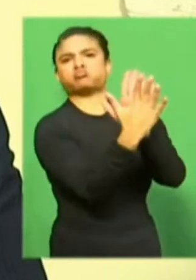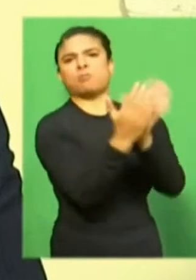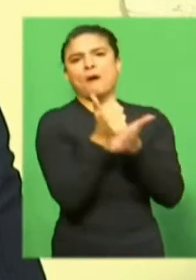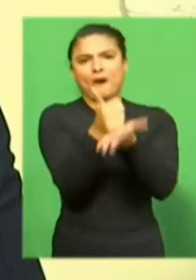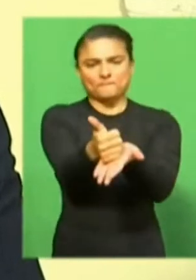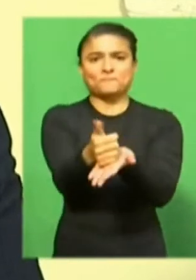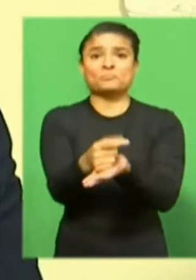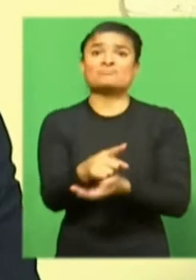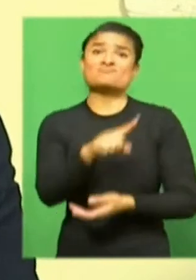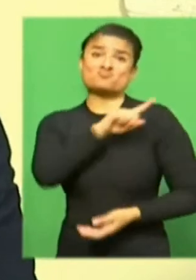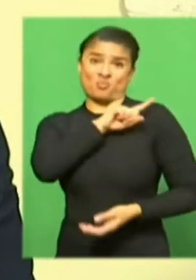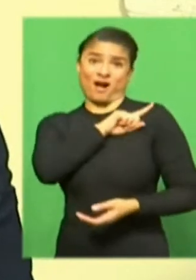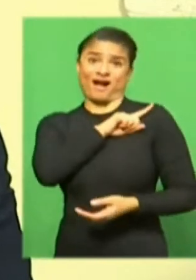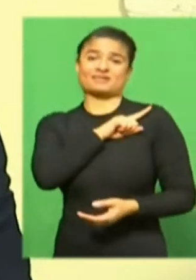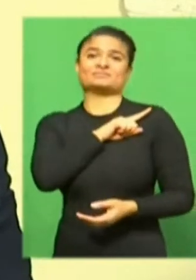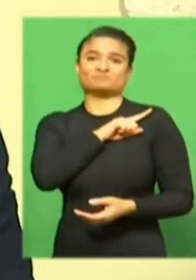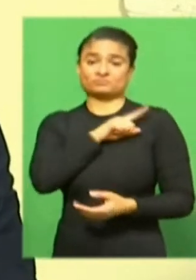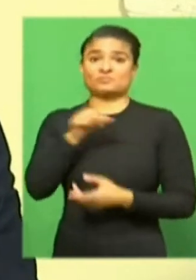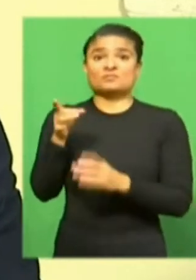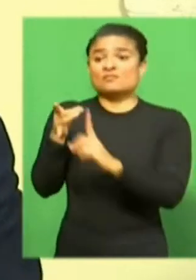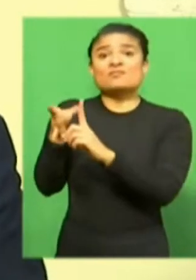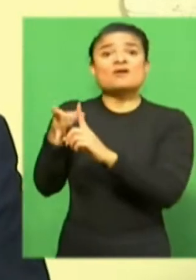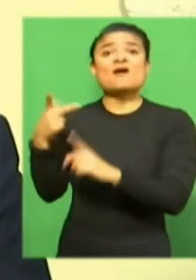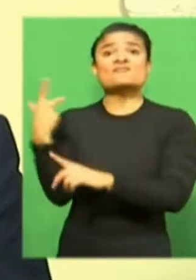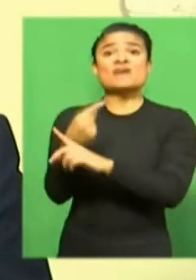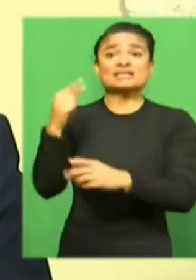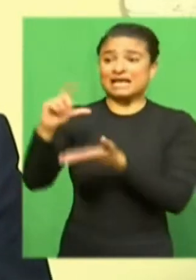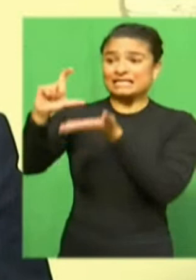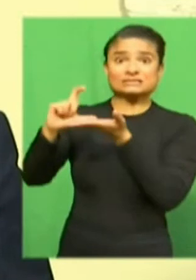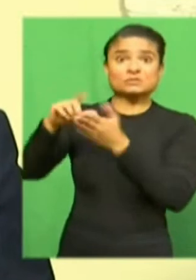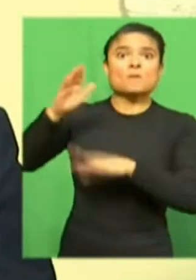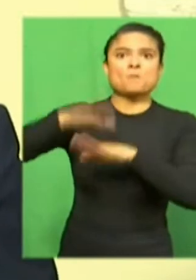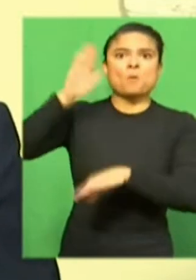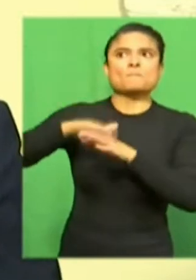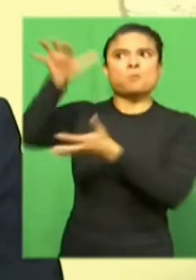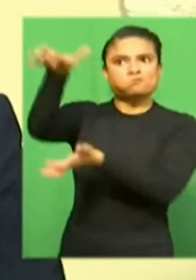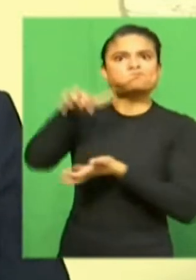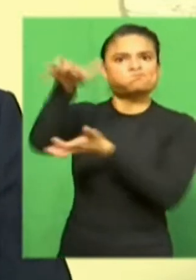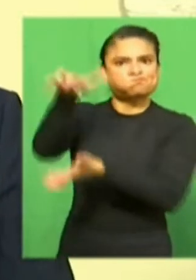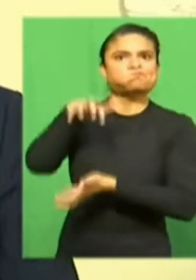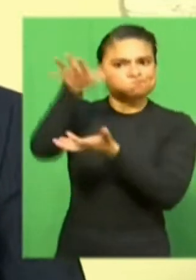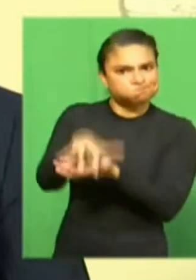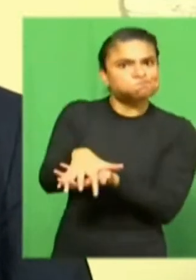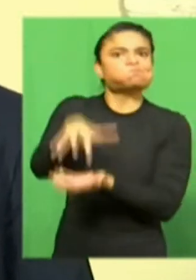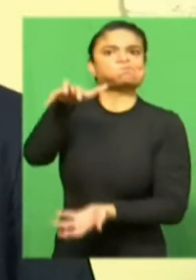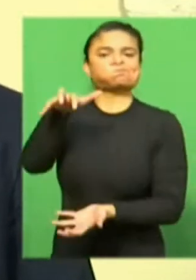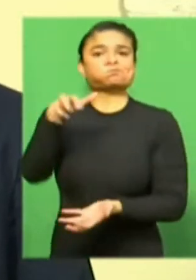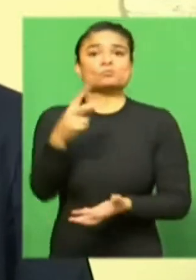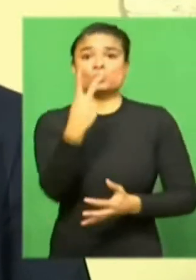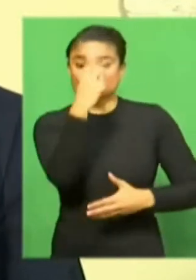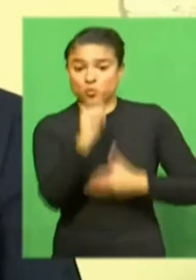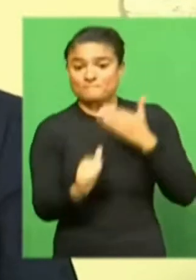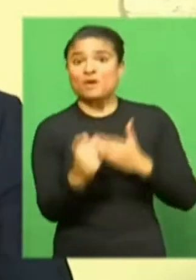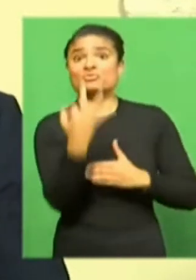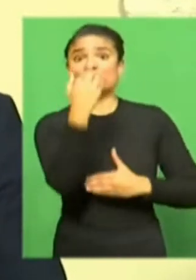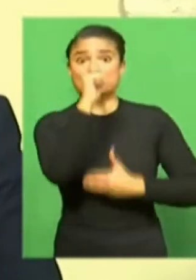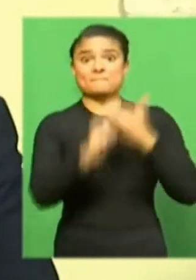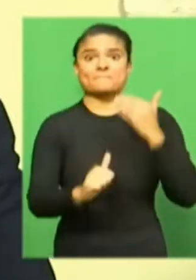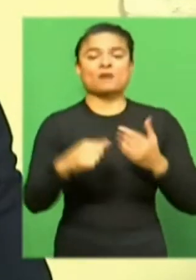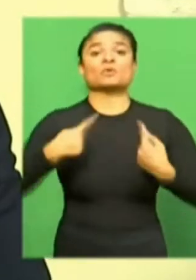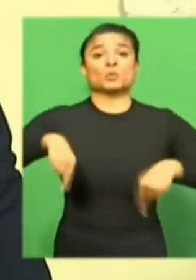vaccines. Within the next 2 to 3 months, we are scheduled to receive around